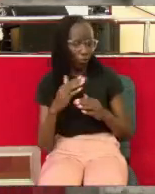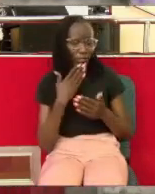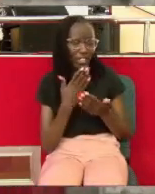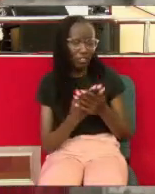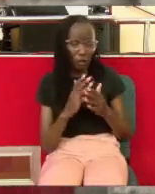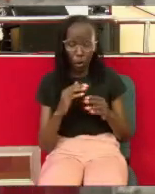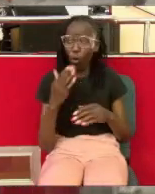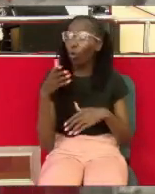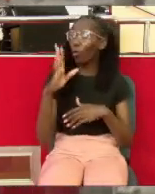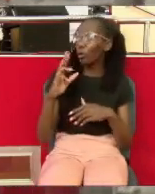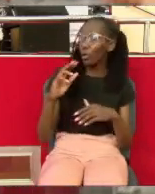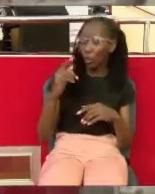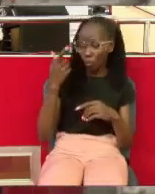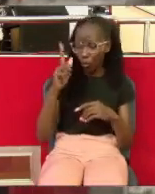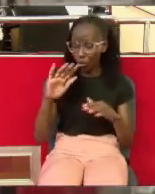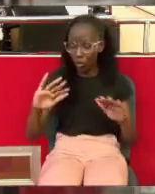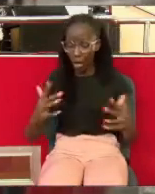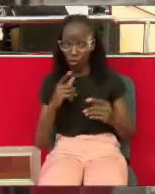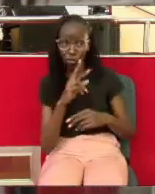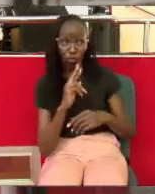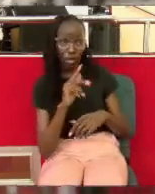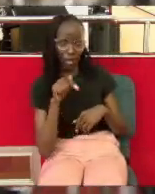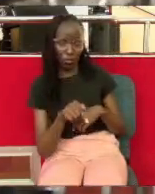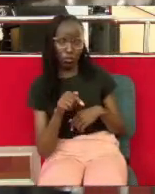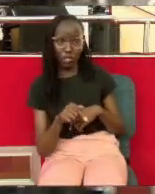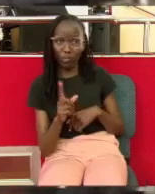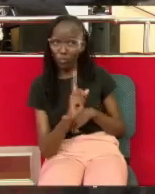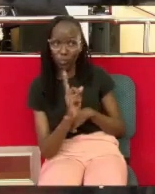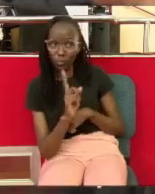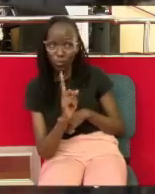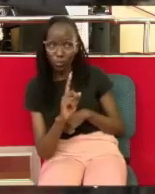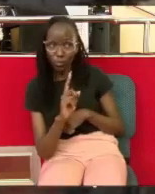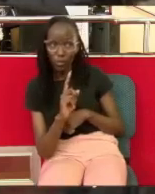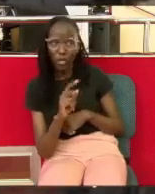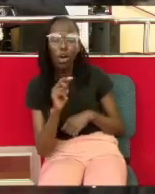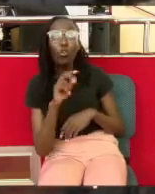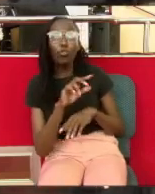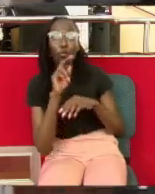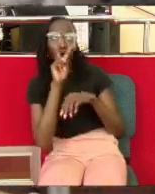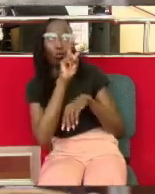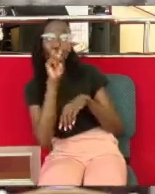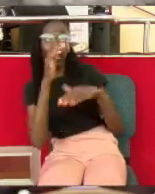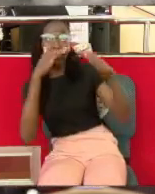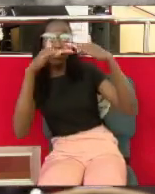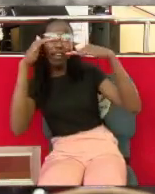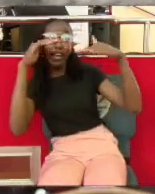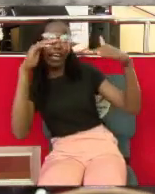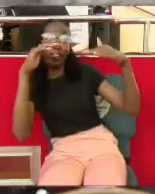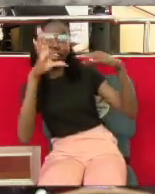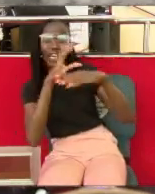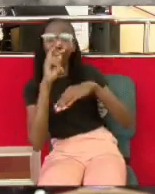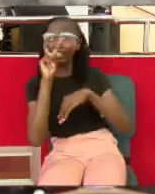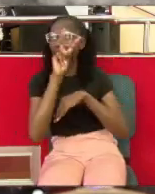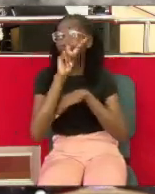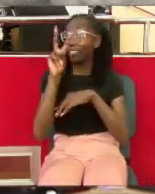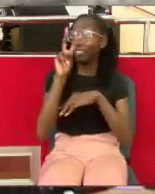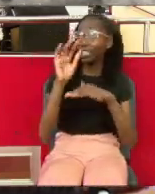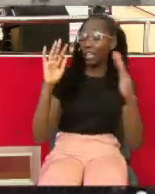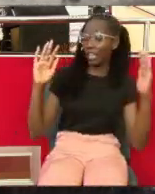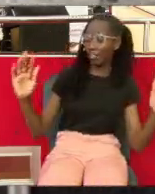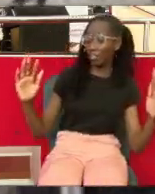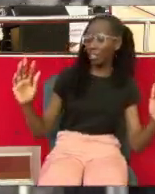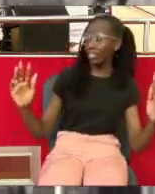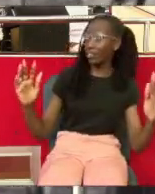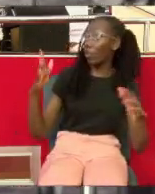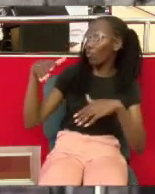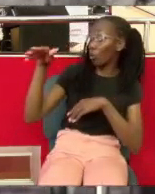today. Sio kwa sababu ya vile ulivyo leo. You wake up and look at the heavens. Uliangalia juu. And you see the greatness of God. Na ukaona ukuu wa Bwana.